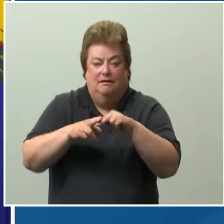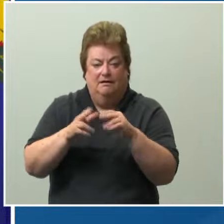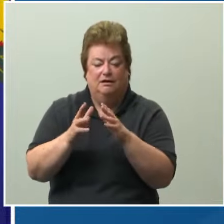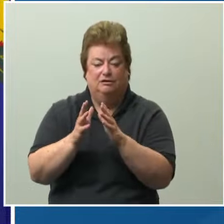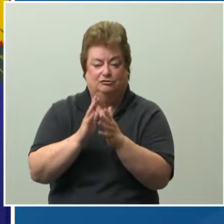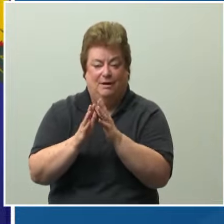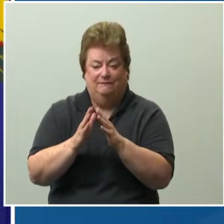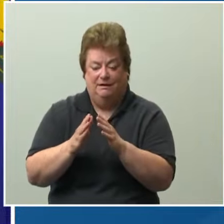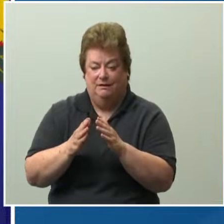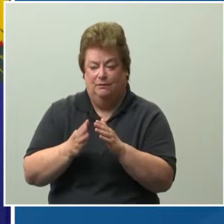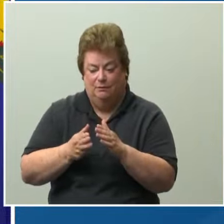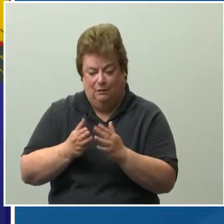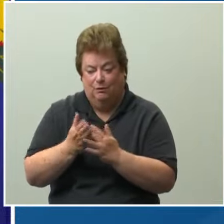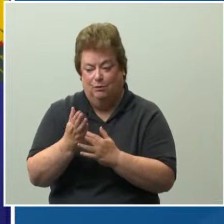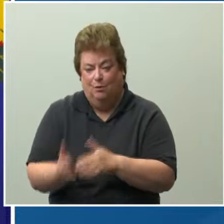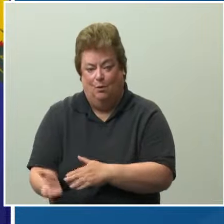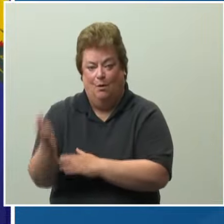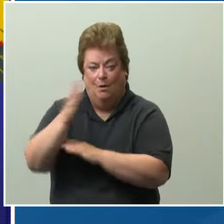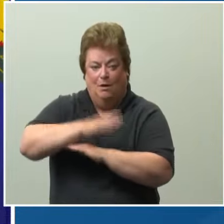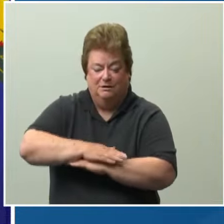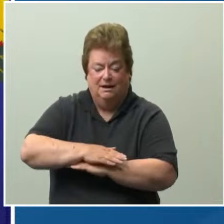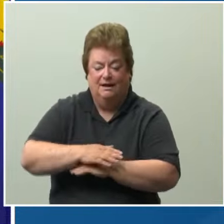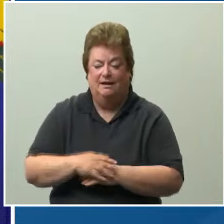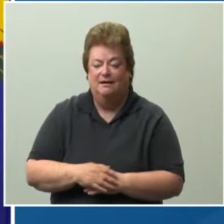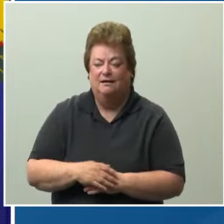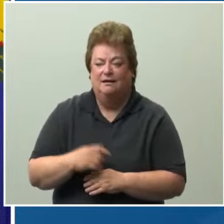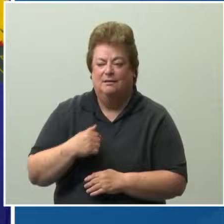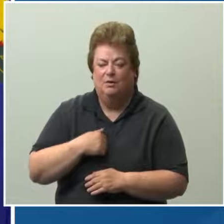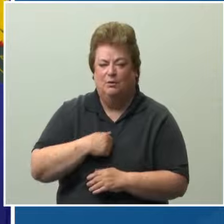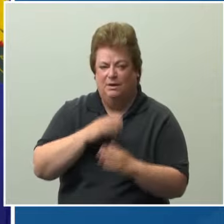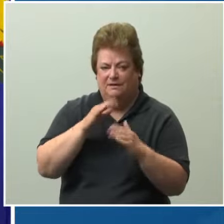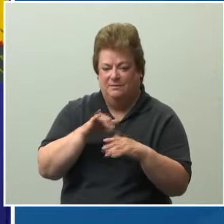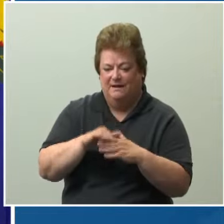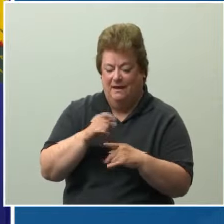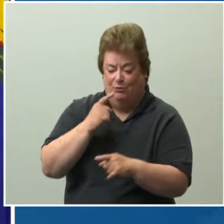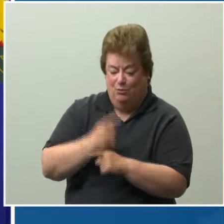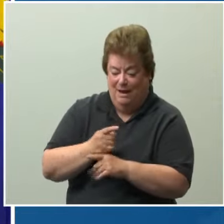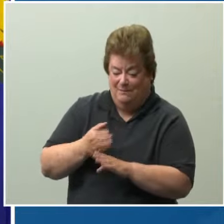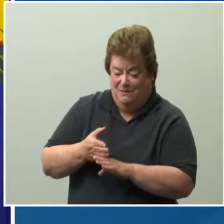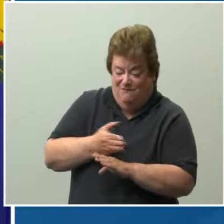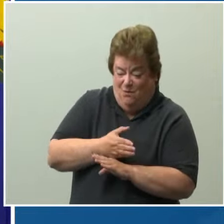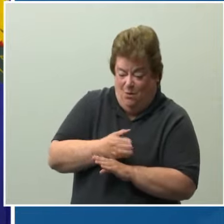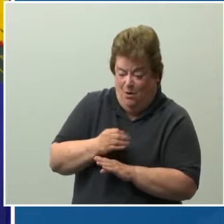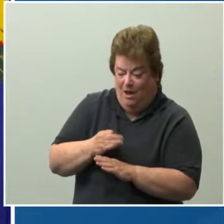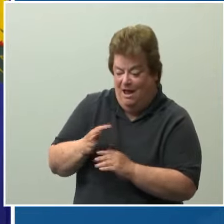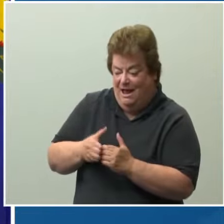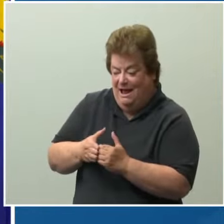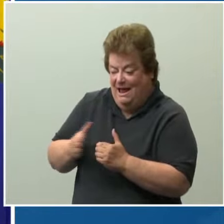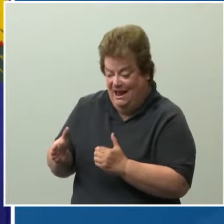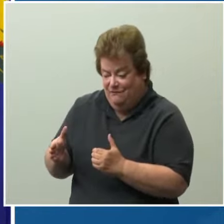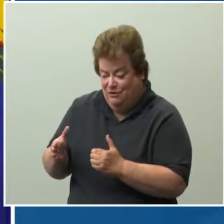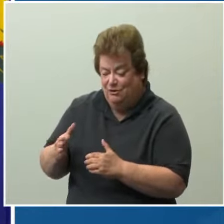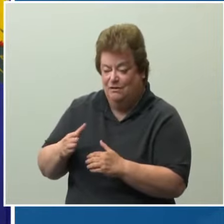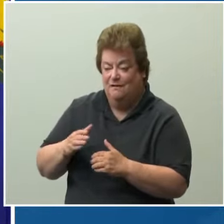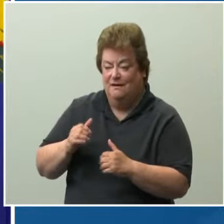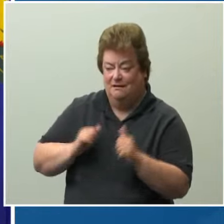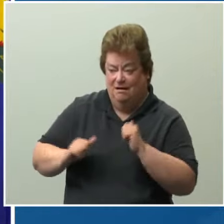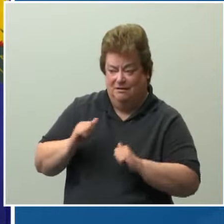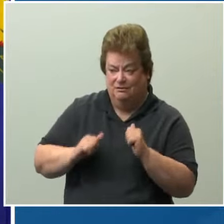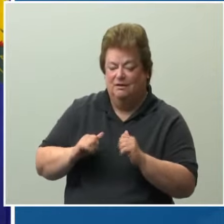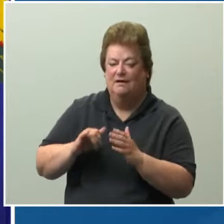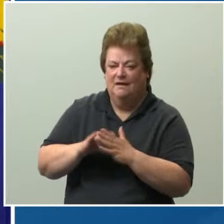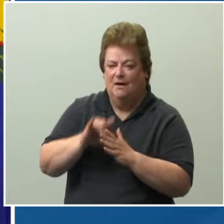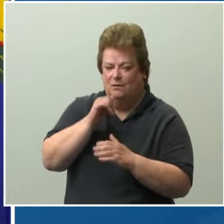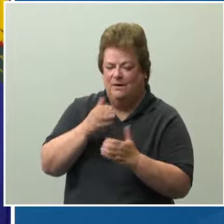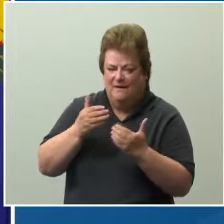day. We do, though, expect right before the concert and right after the concert to be the heaviest